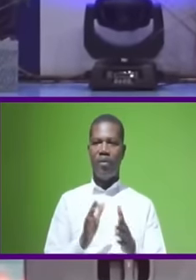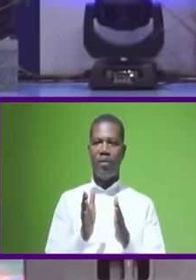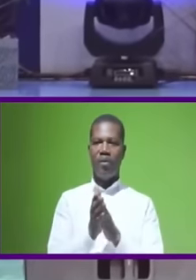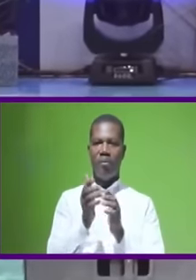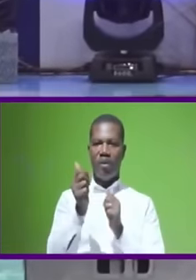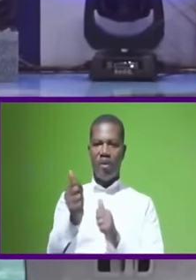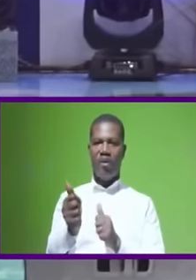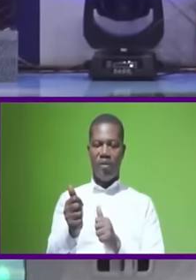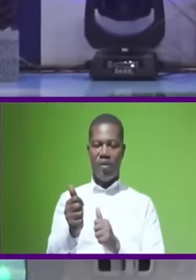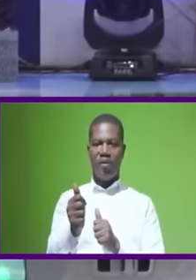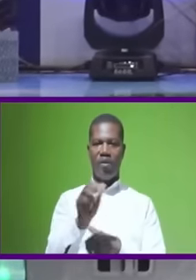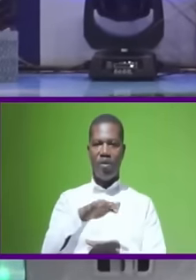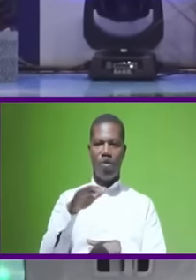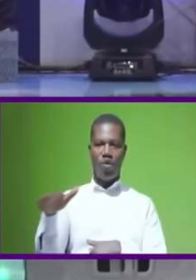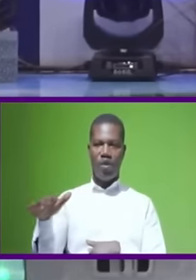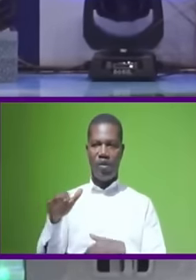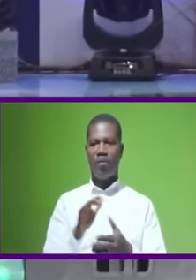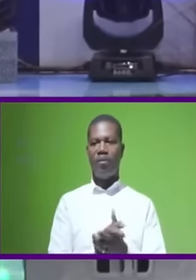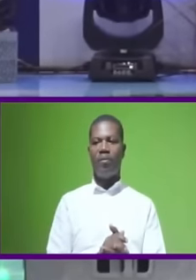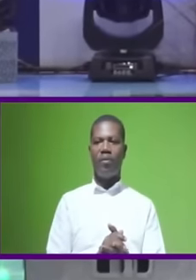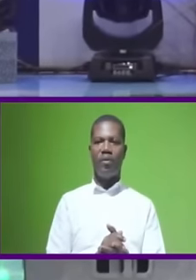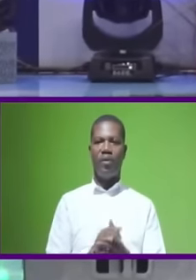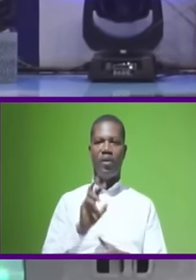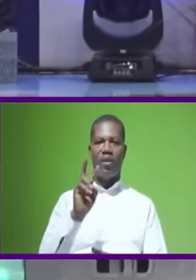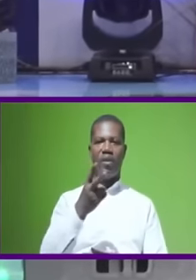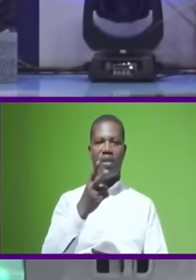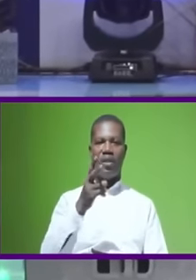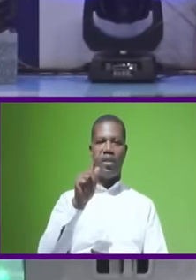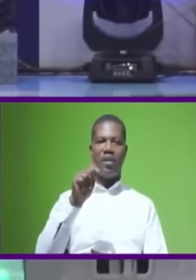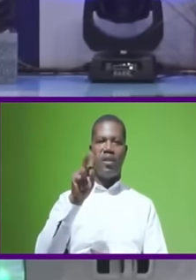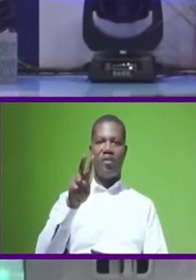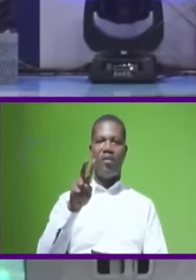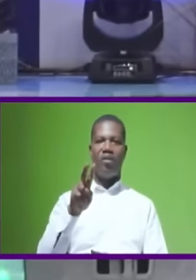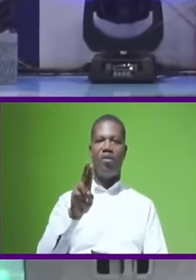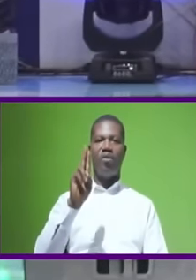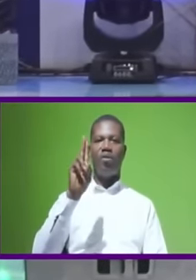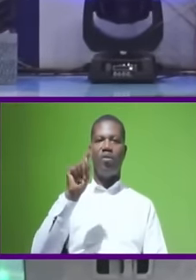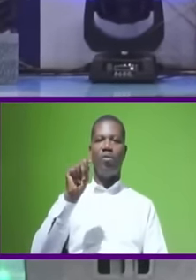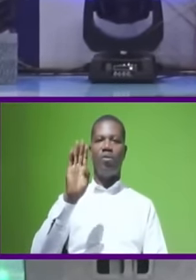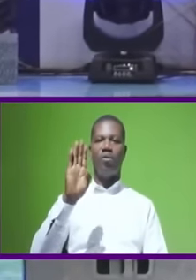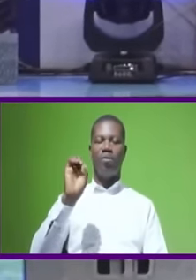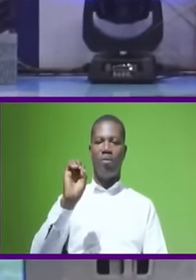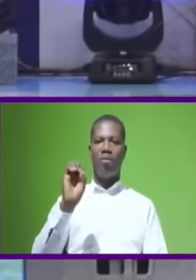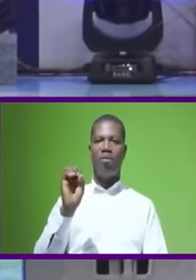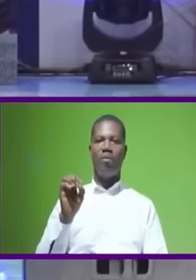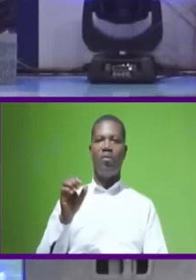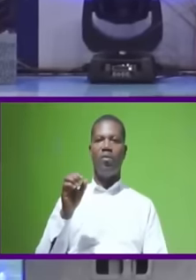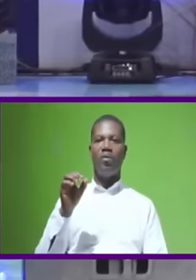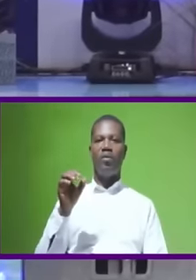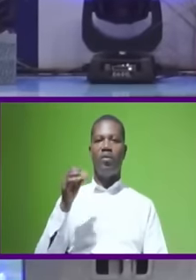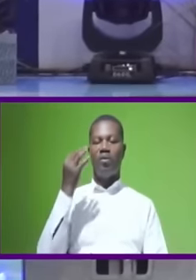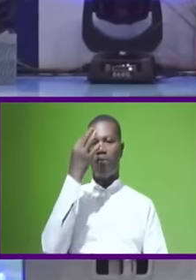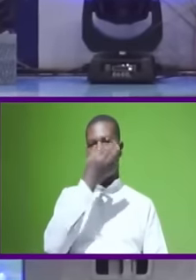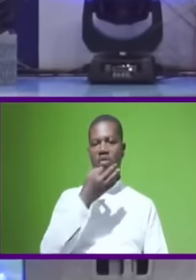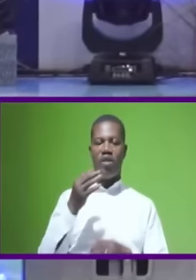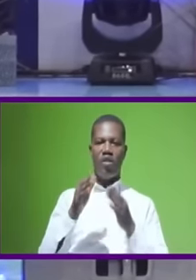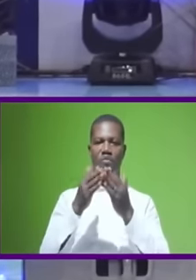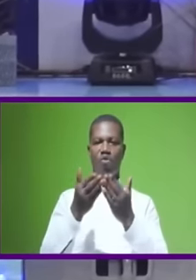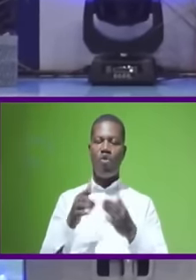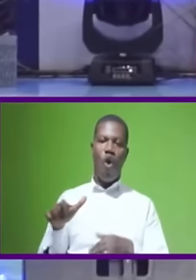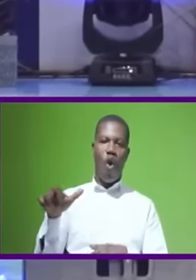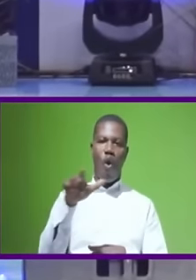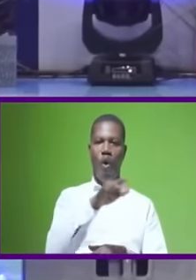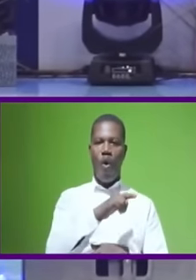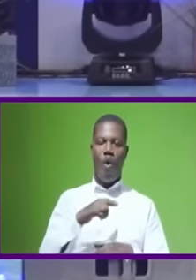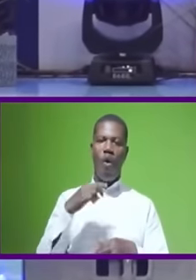Believers, Emma. Second Chance TV, YouTube, Facebook, Instagram, Ashafua, any another.